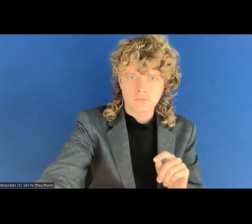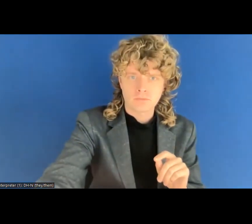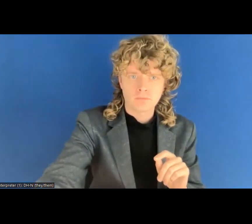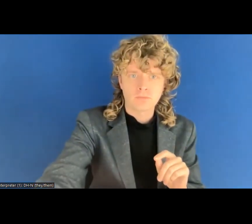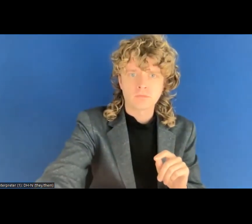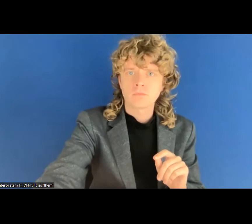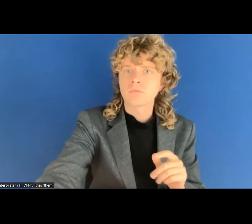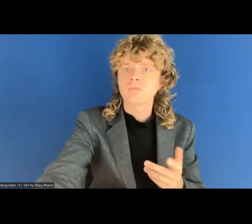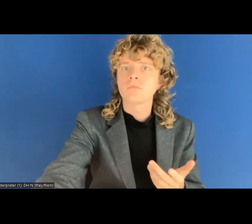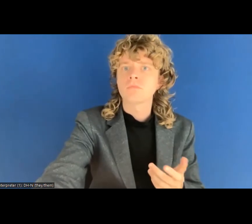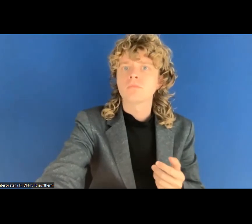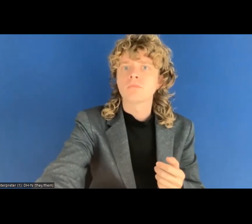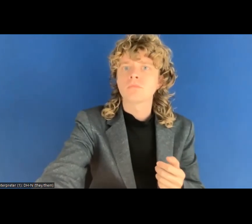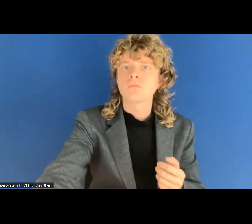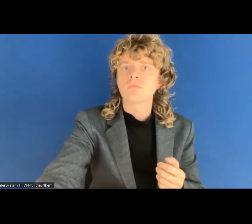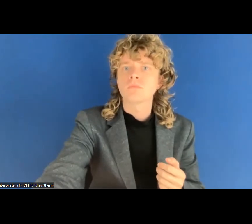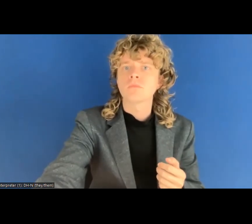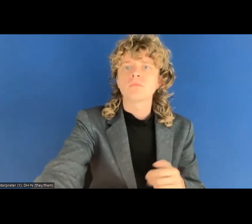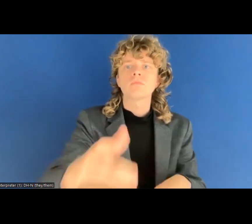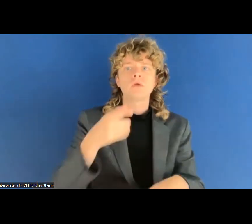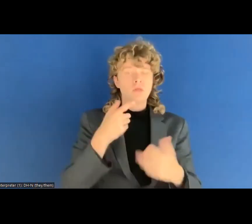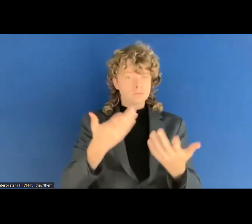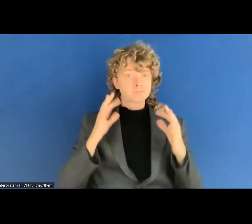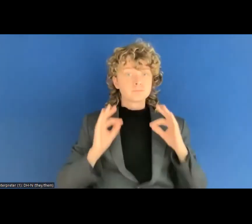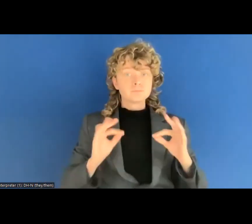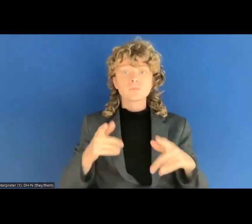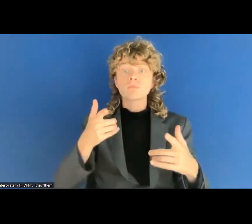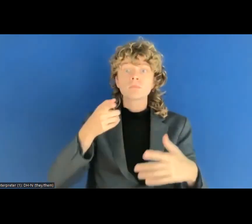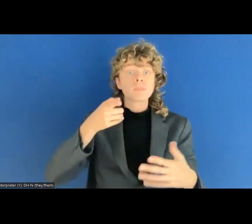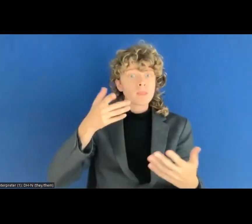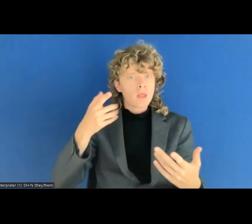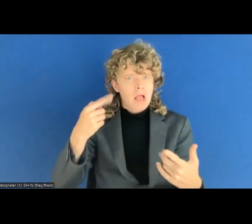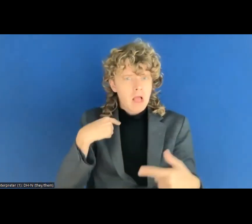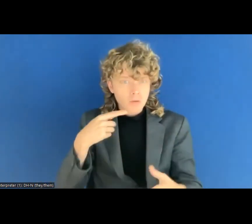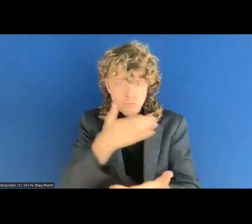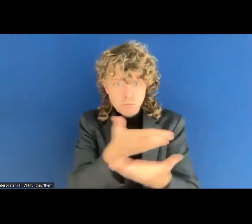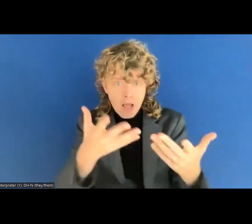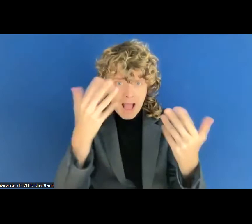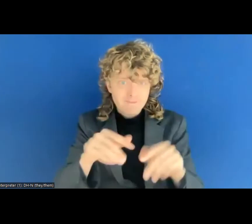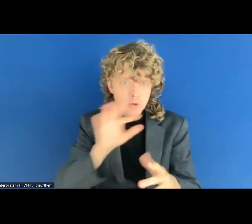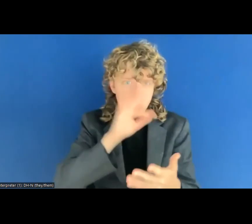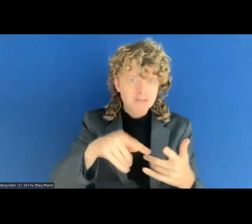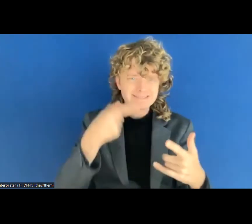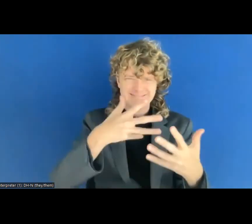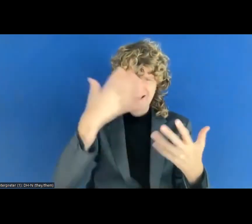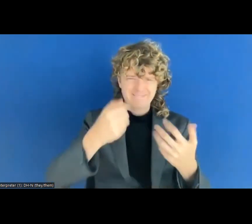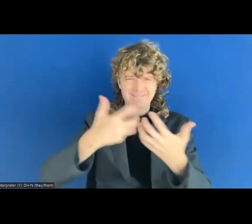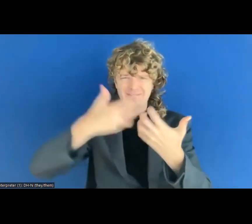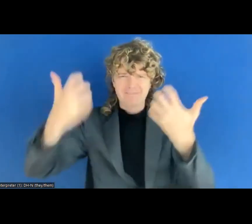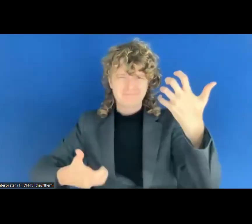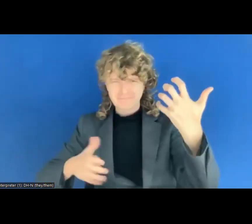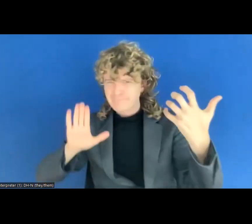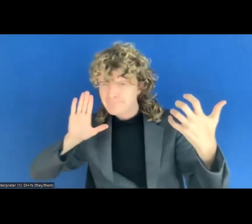have anything? As far as I know, there's no misalignment. I mean, my